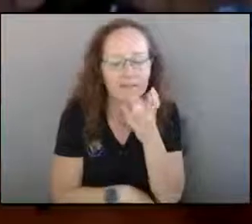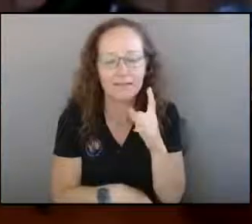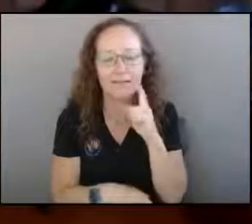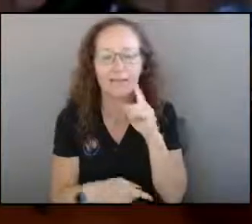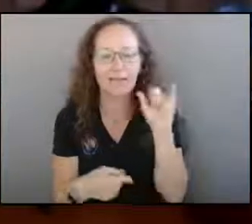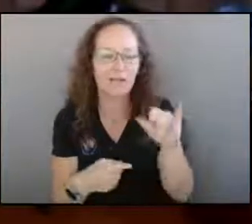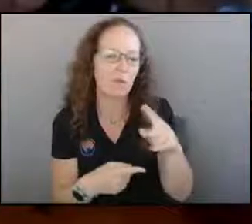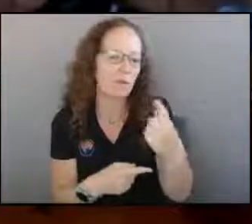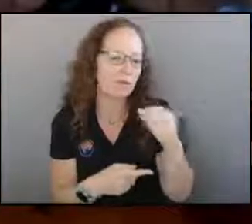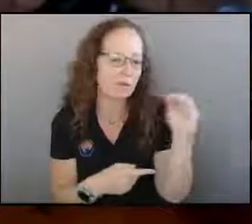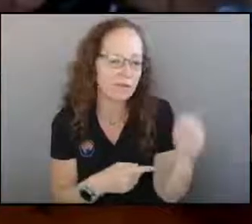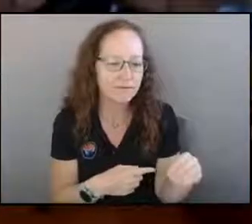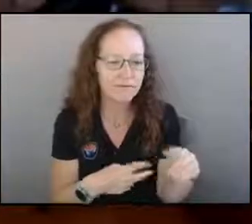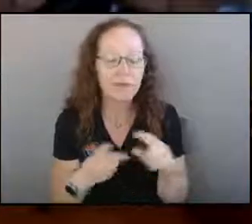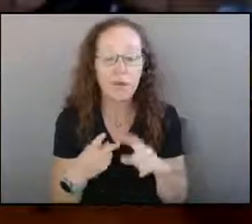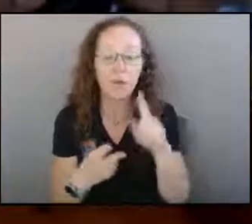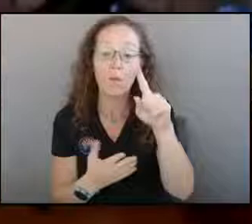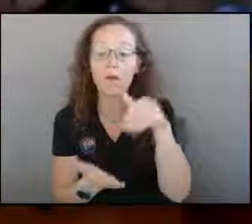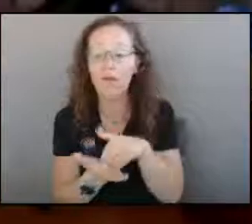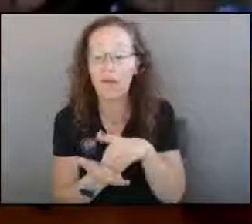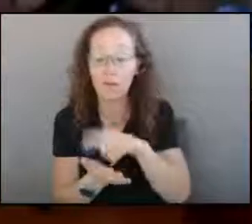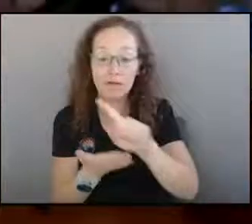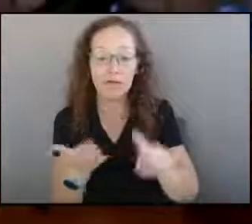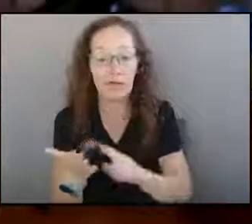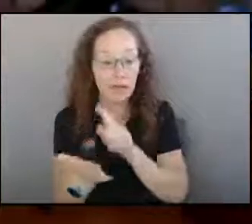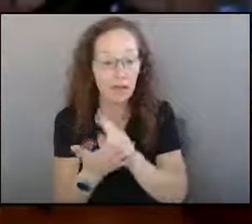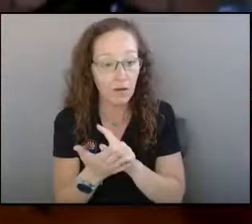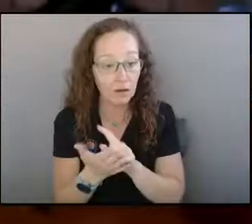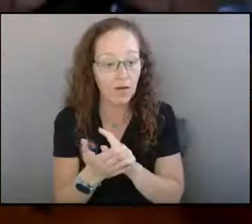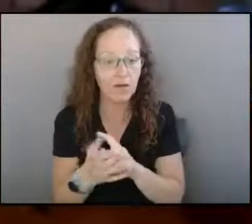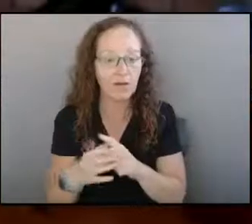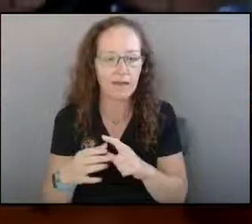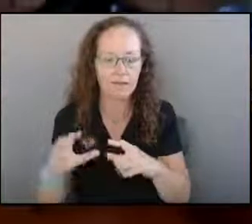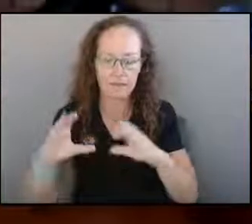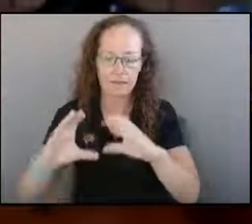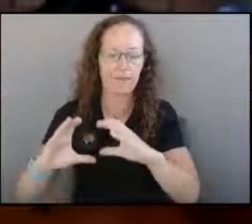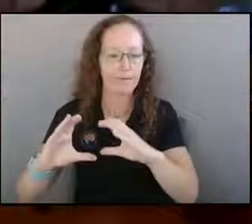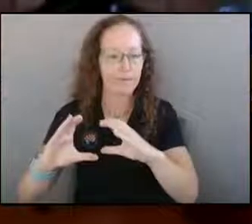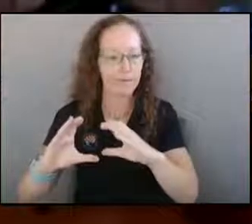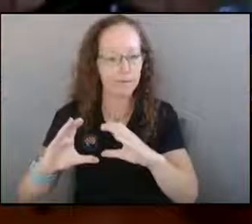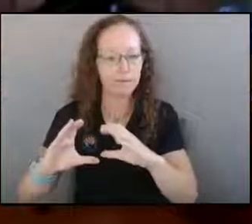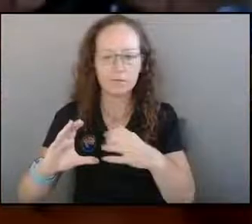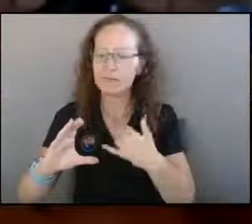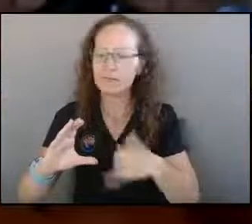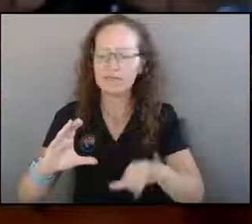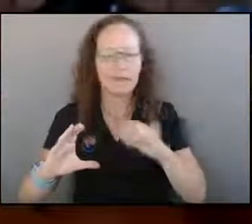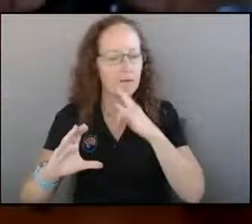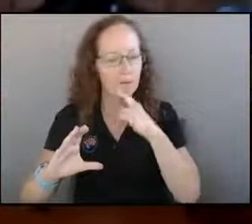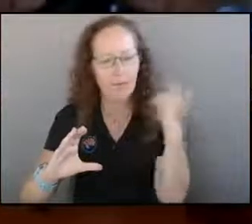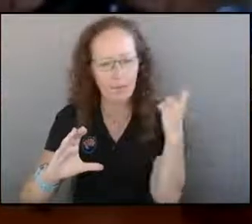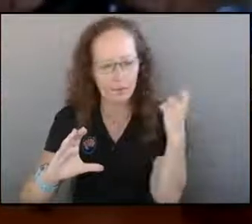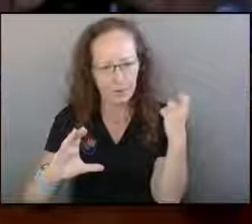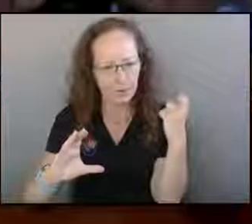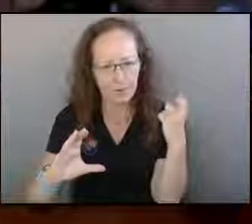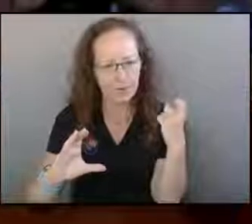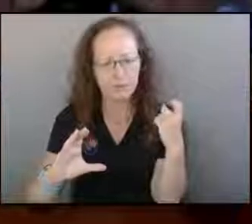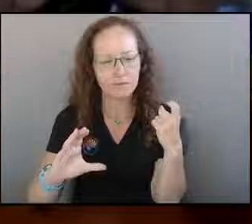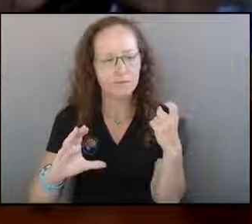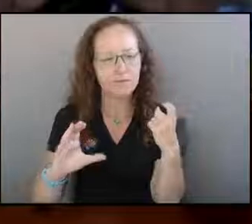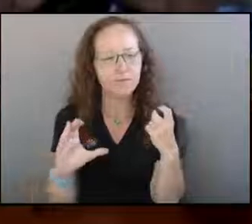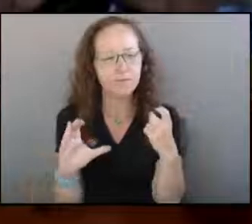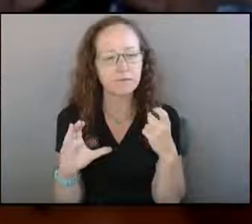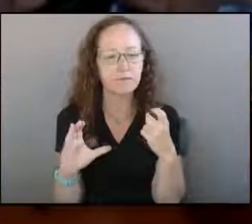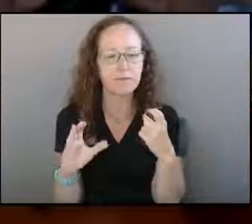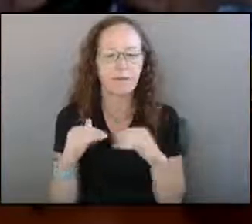fuels, that's the size of about a 4x4 post. Those are still extremely dry, well below the